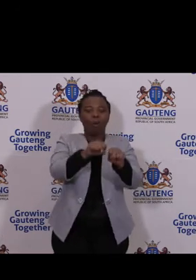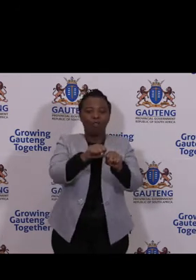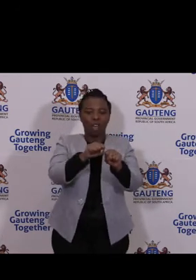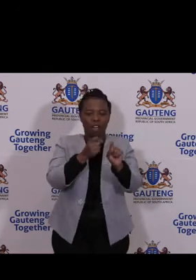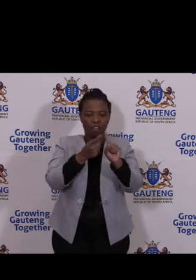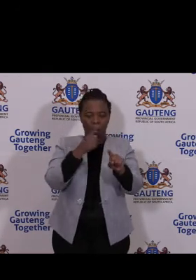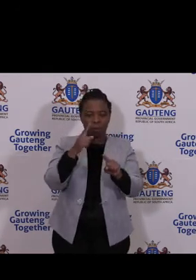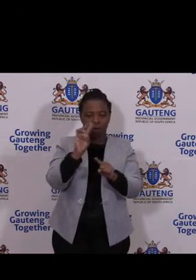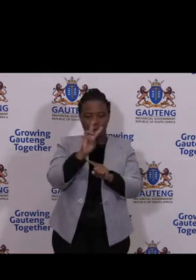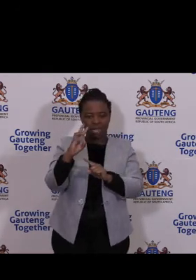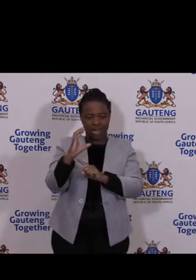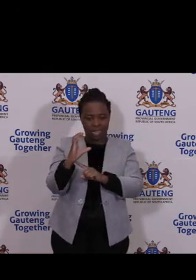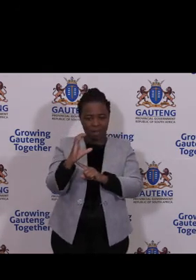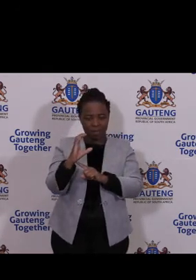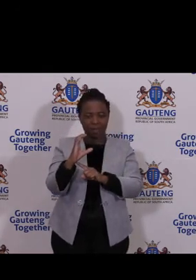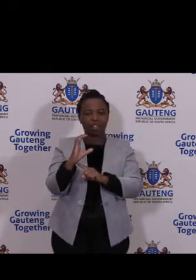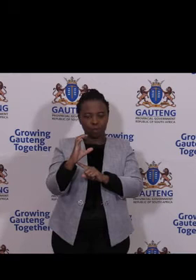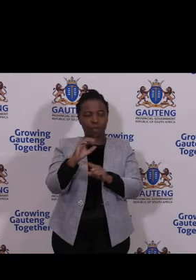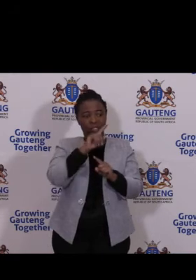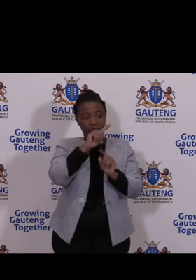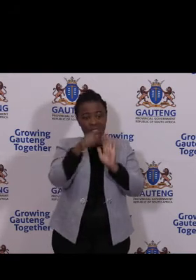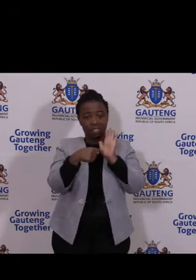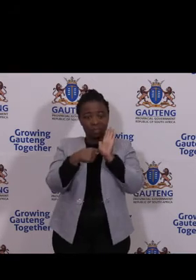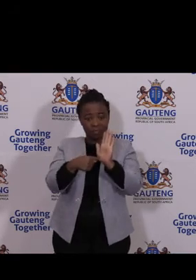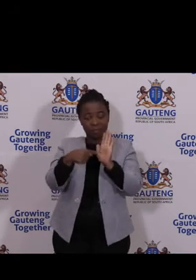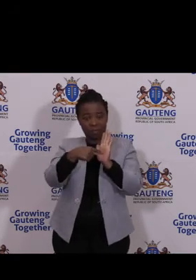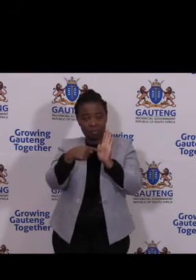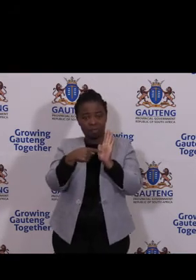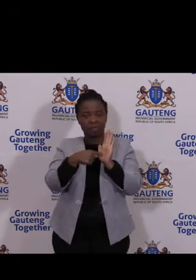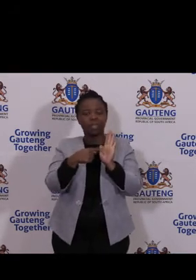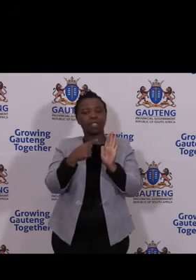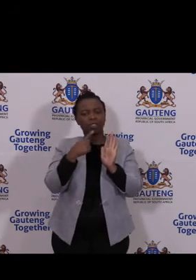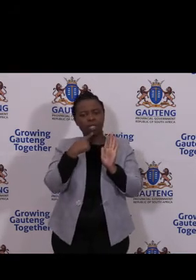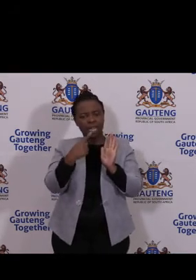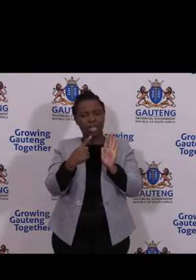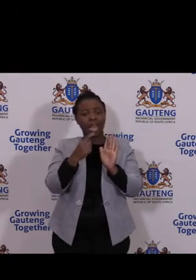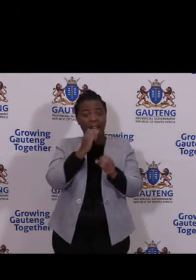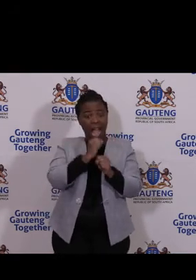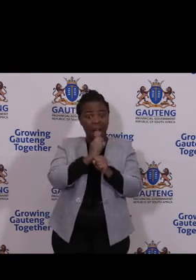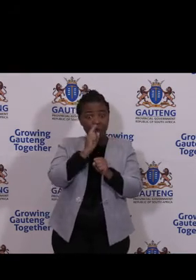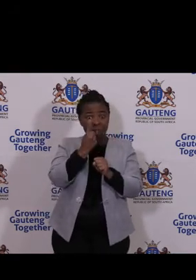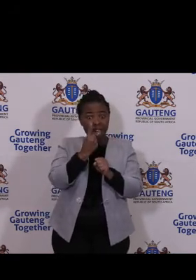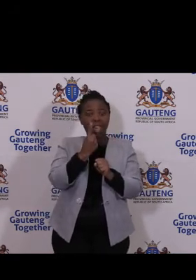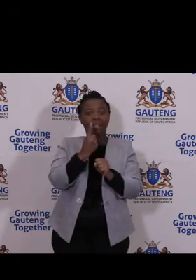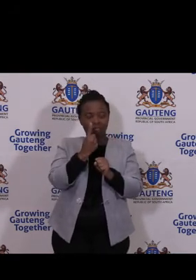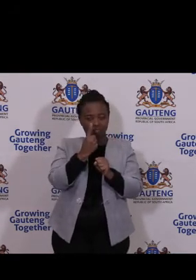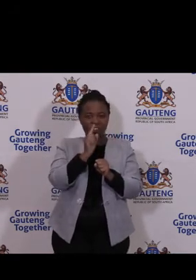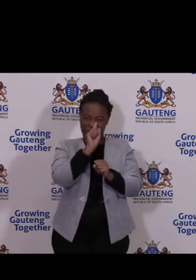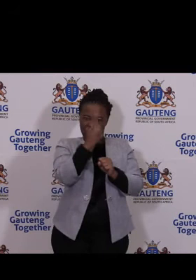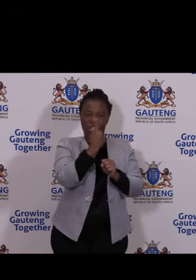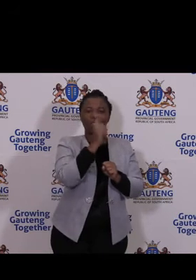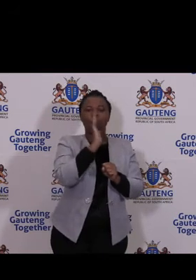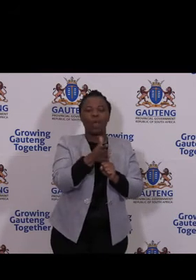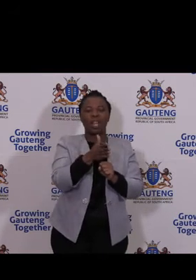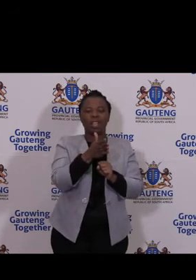that was done actually indicated that Gauteng was going to be the first one that will get to this number of confirmed